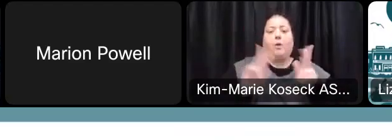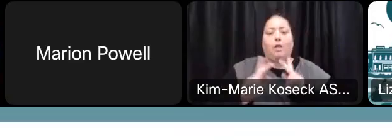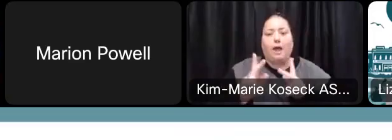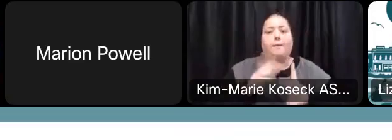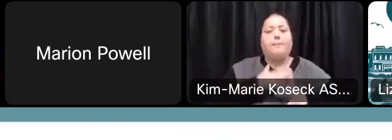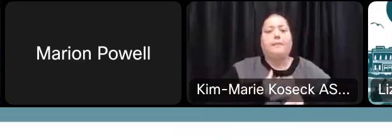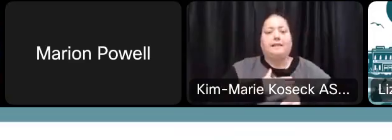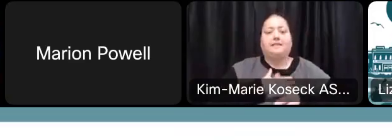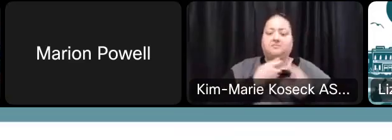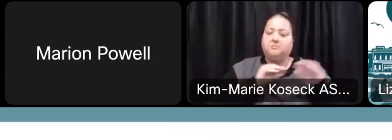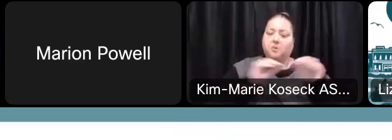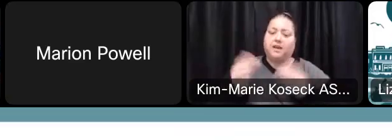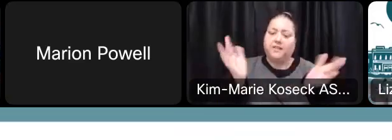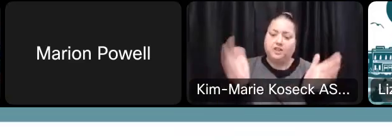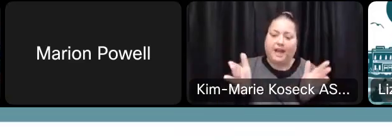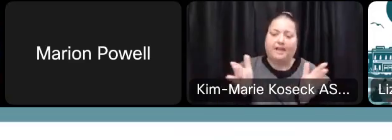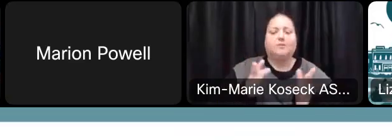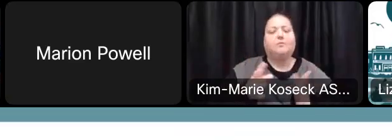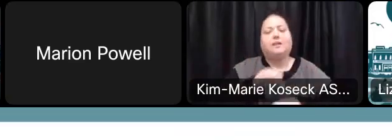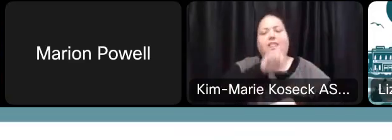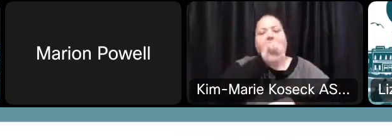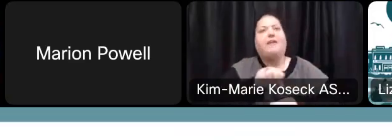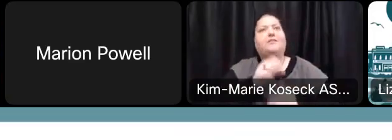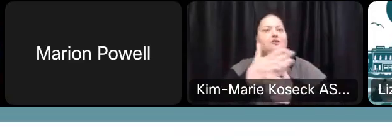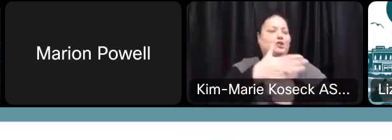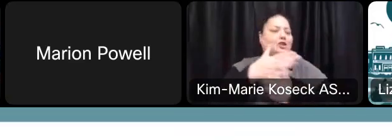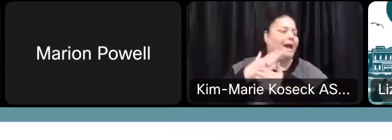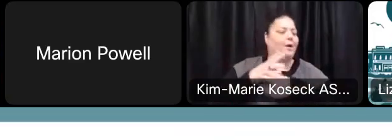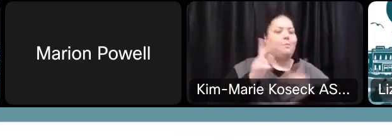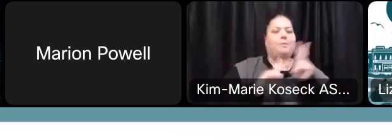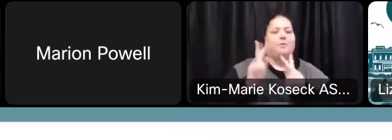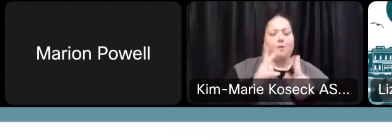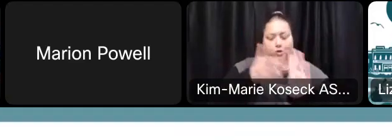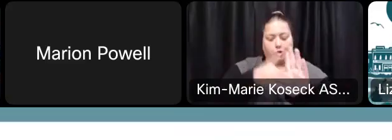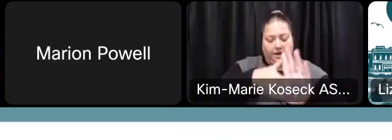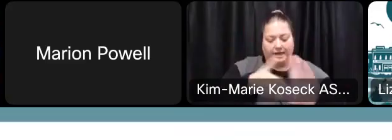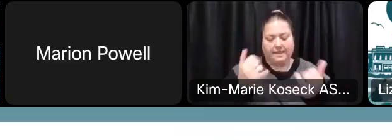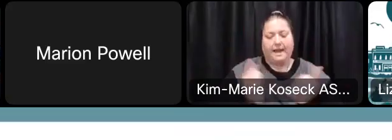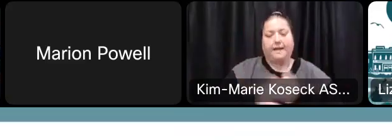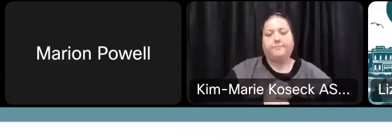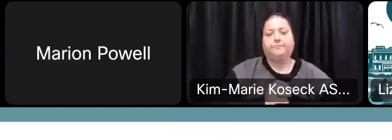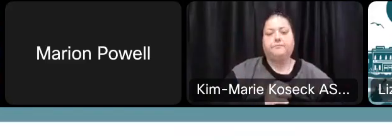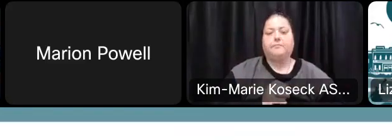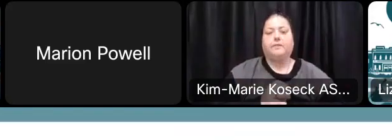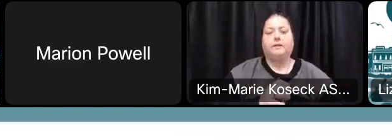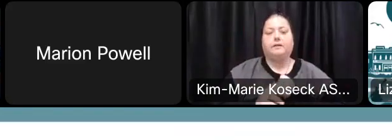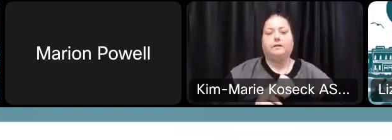free to keep dropping in the chat. We'd love to share out where folks are coming from today.